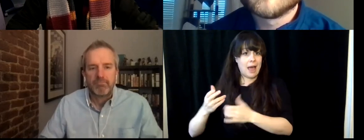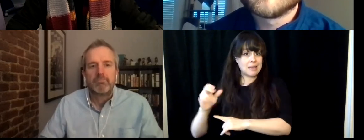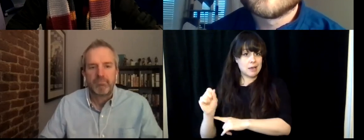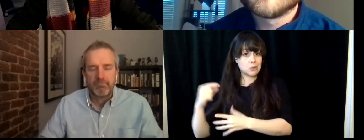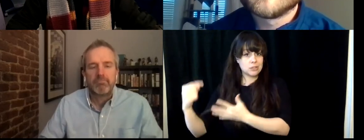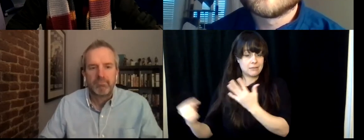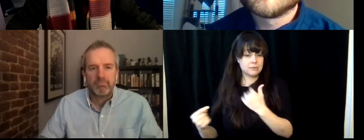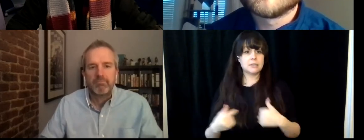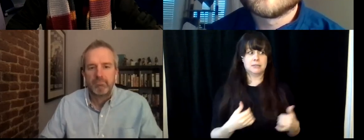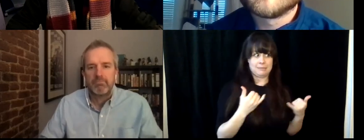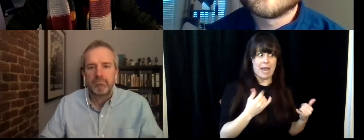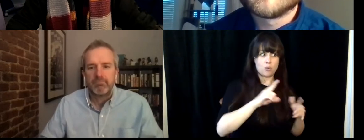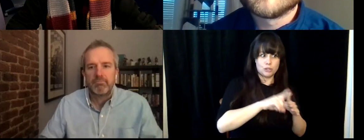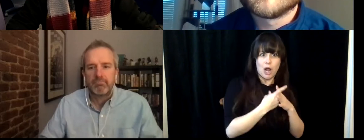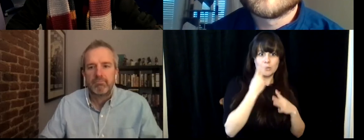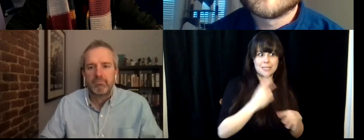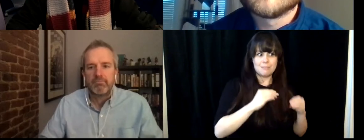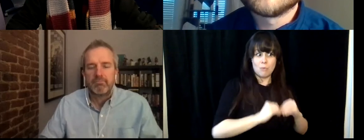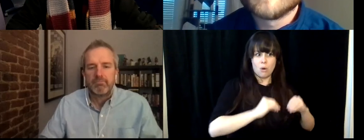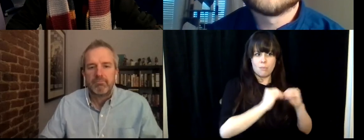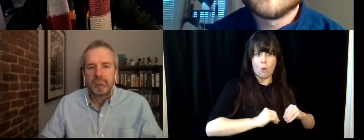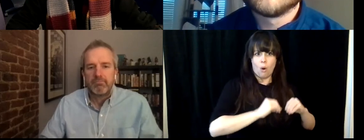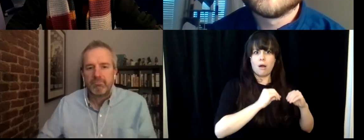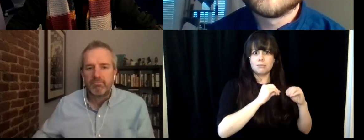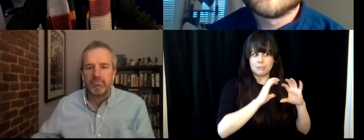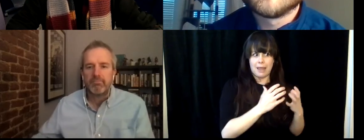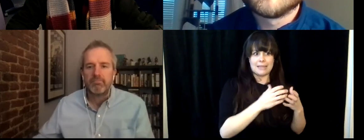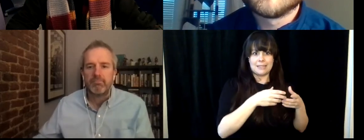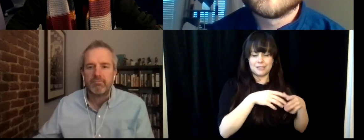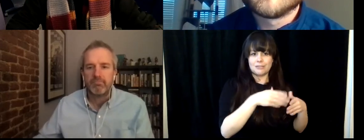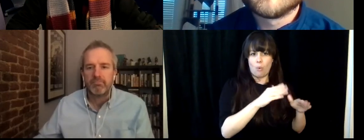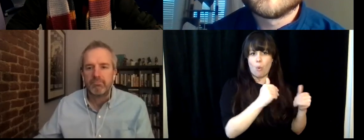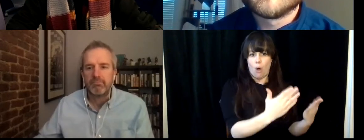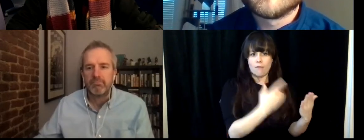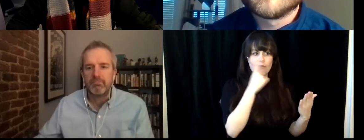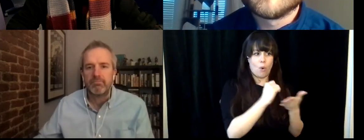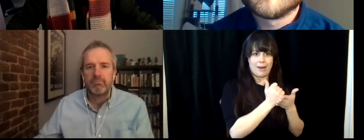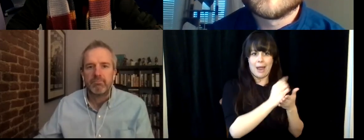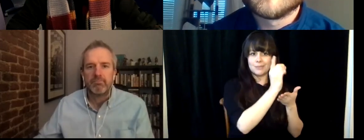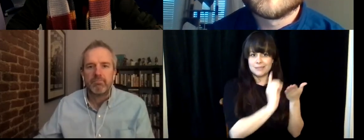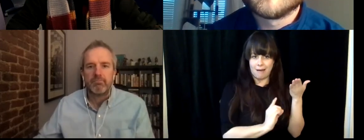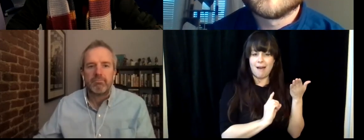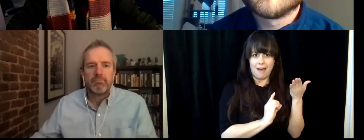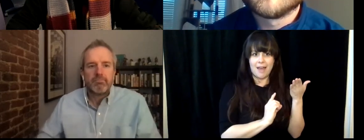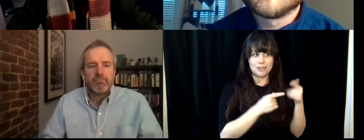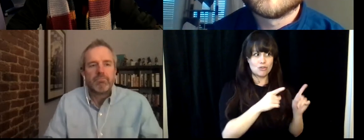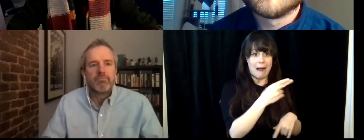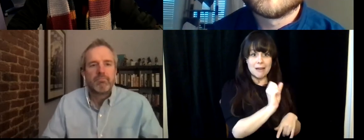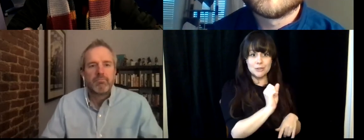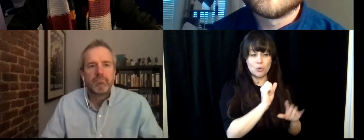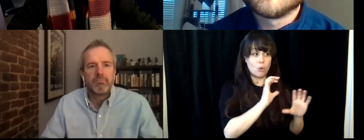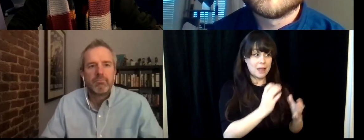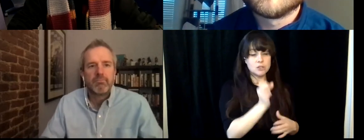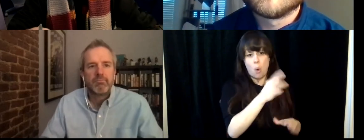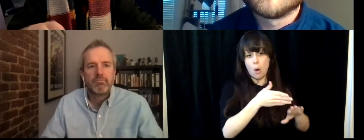are being offered either in school or as off after school programs. And we actually have the Mason Game and Technology Academy where